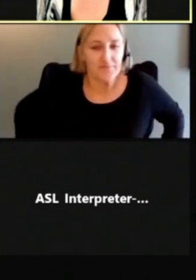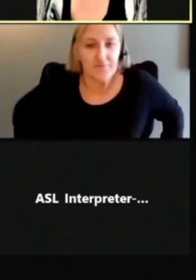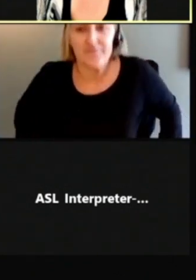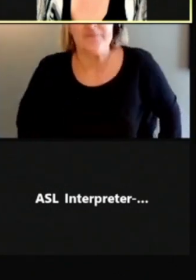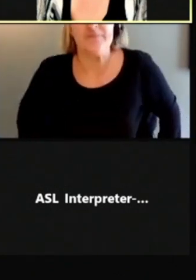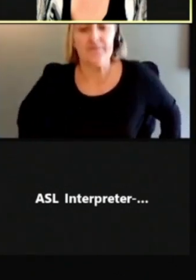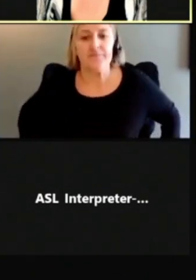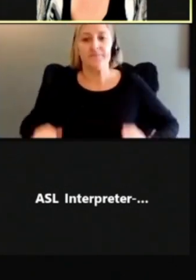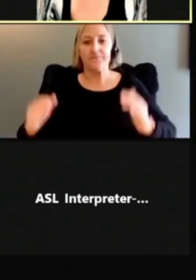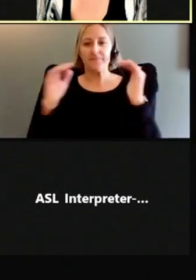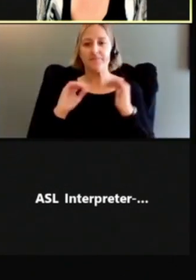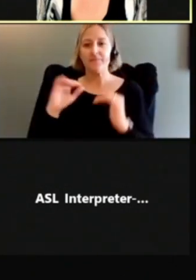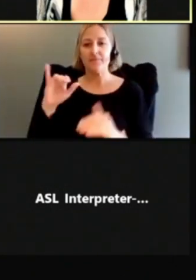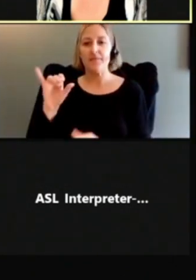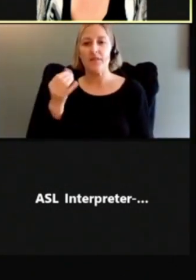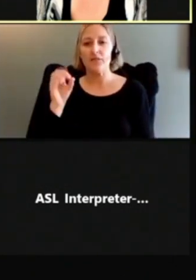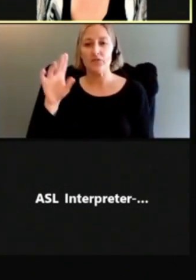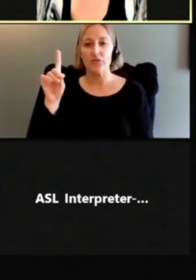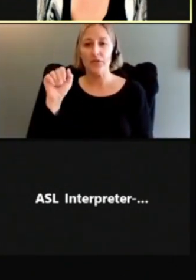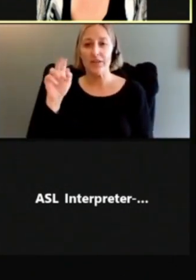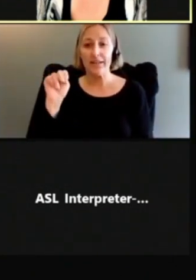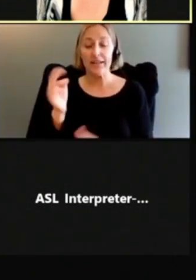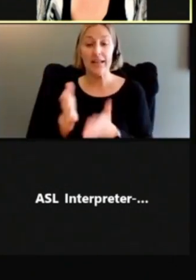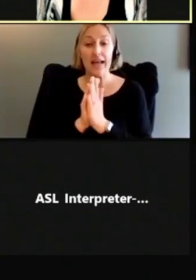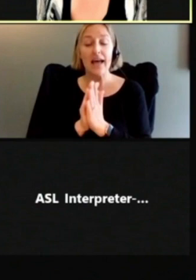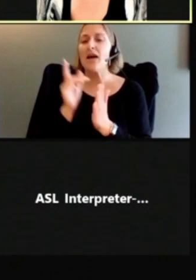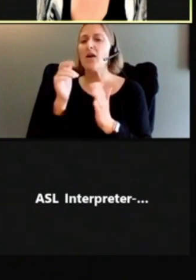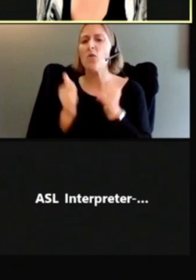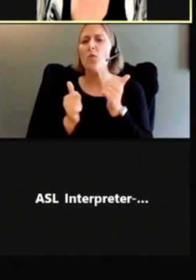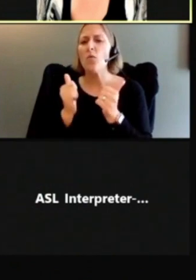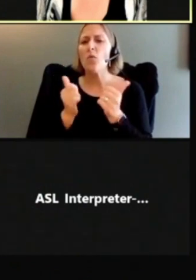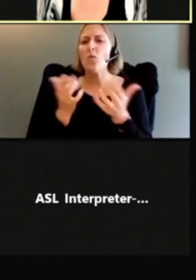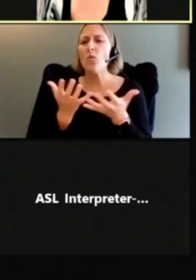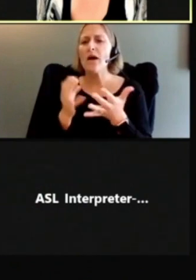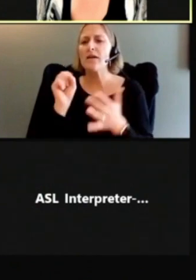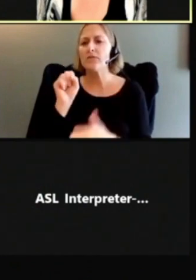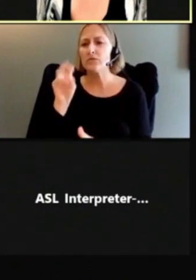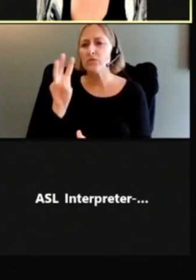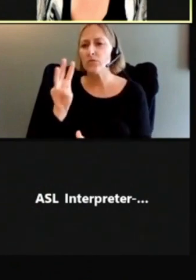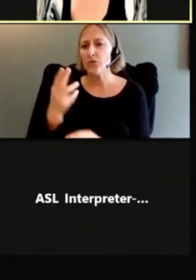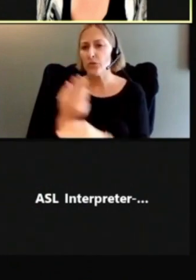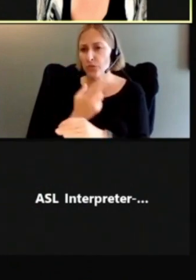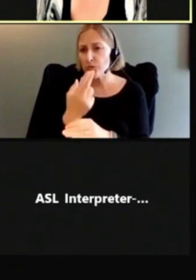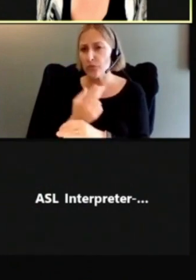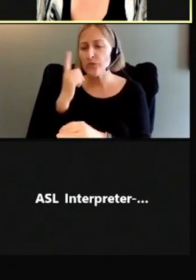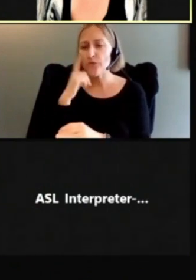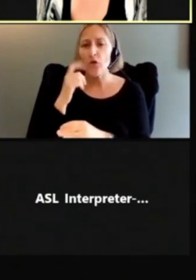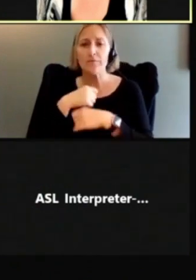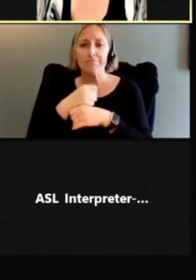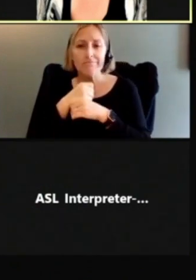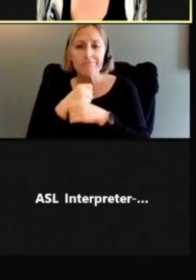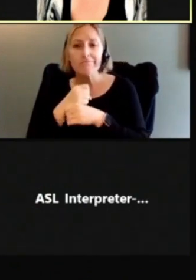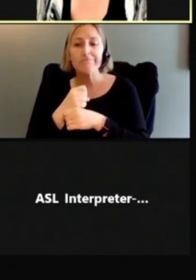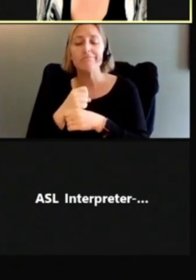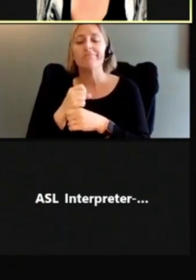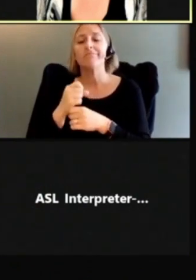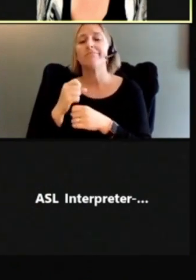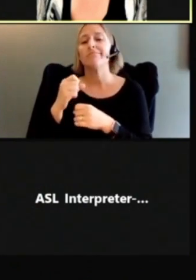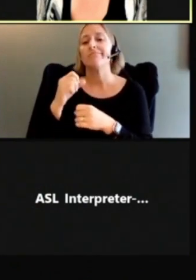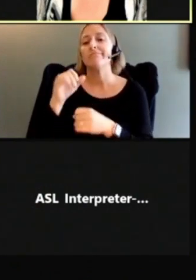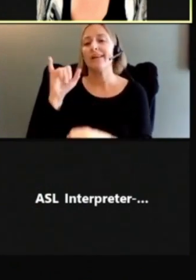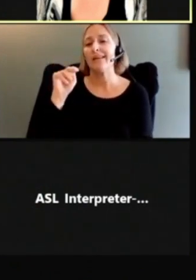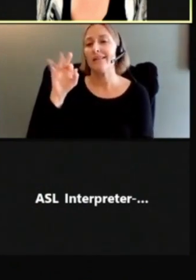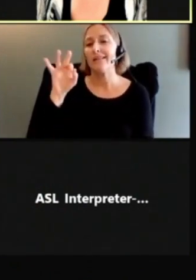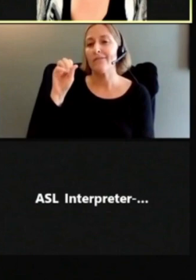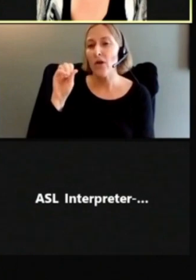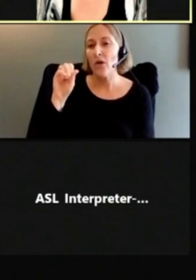Jordan asks, what software or resources do you use when creating e-learning content, including infographics and